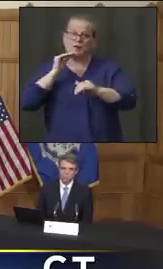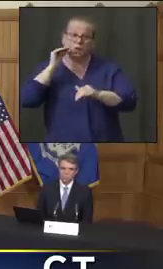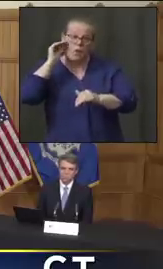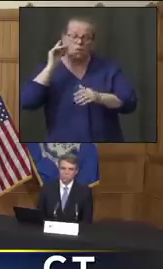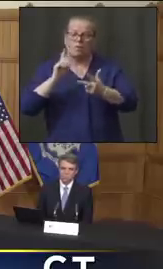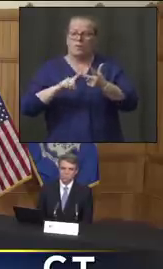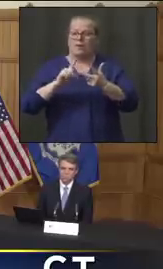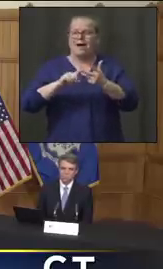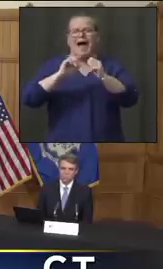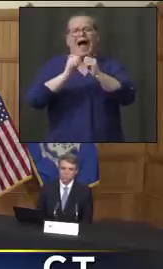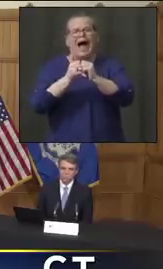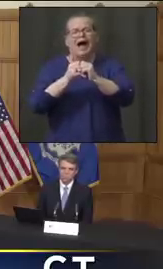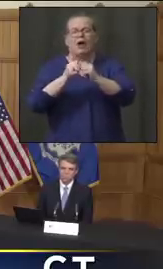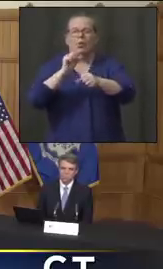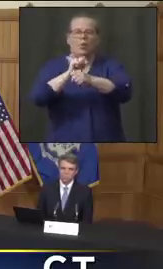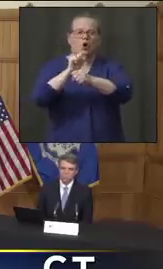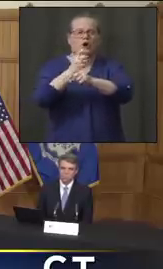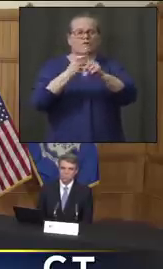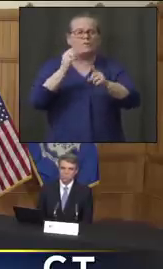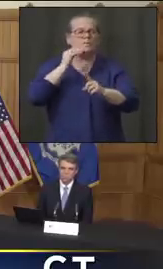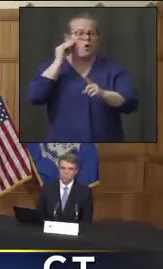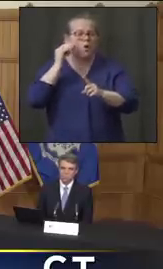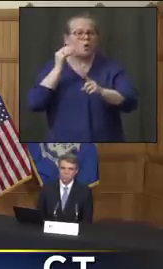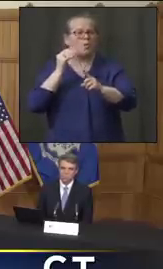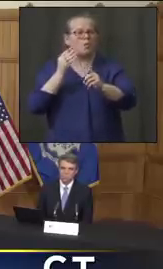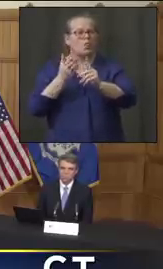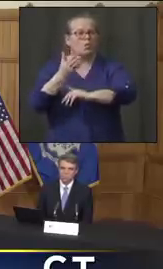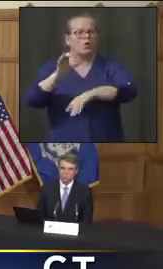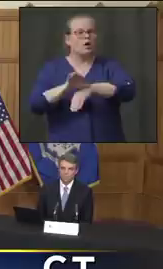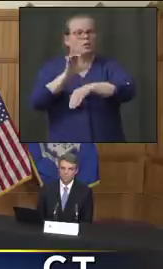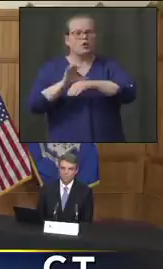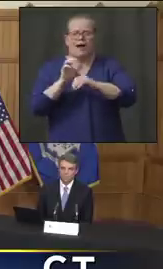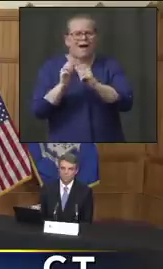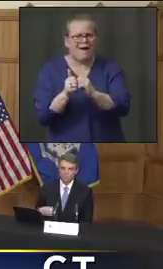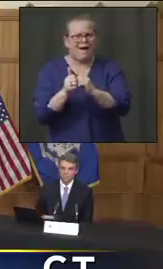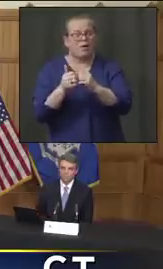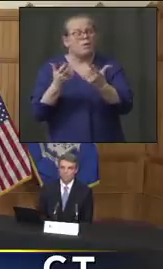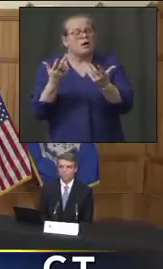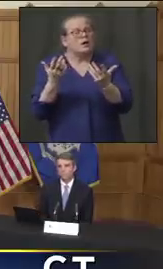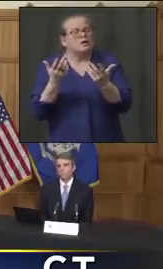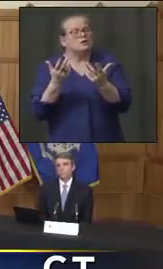sort of an idea of what to expect about